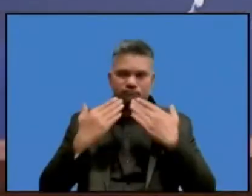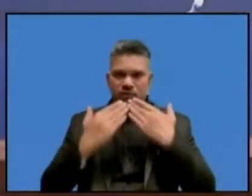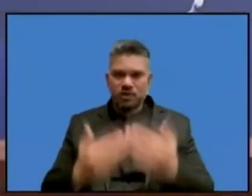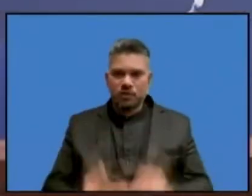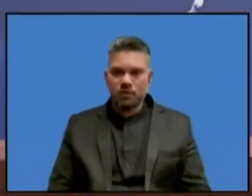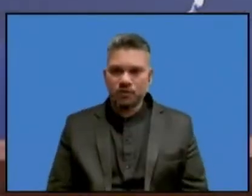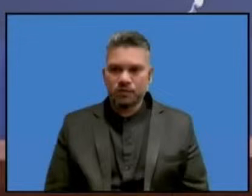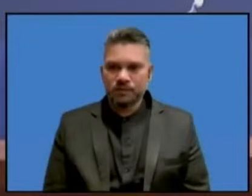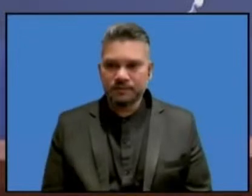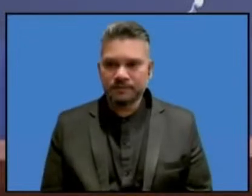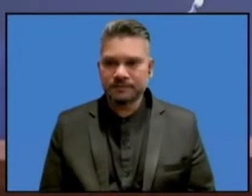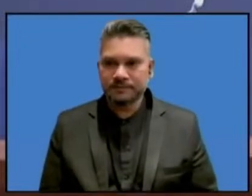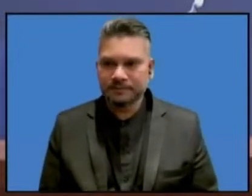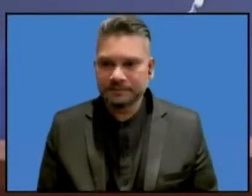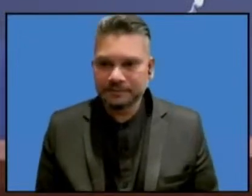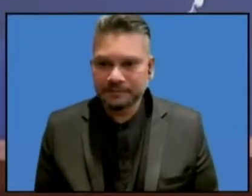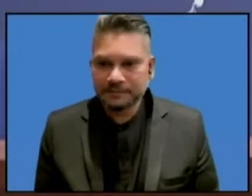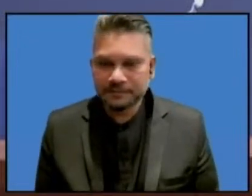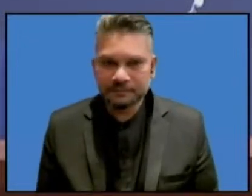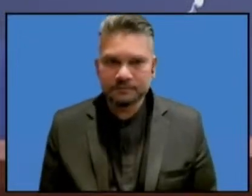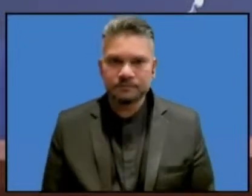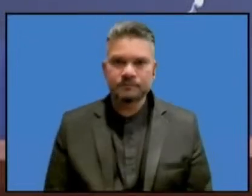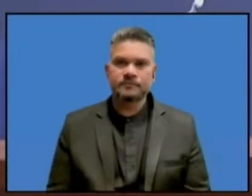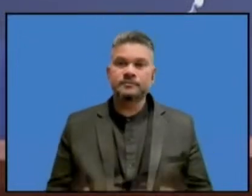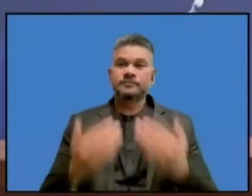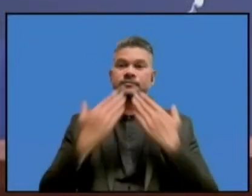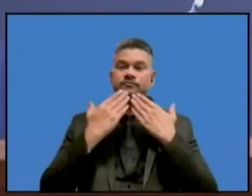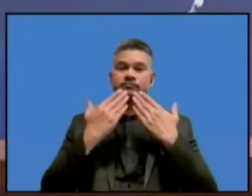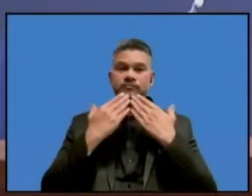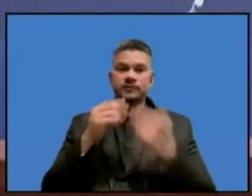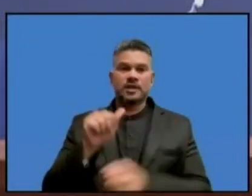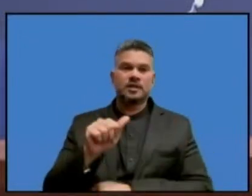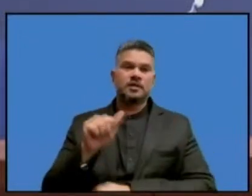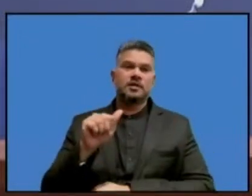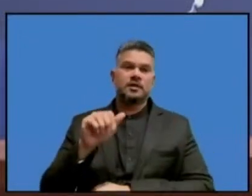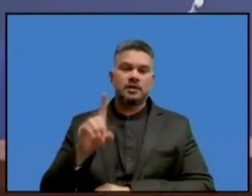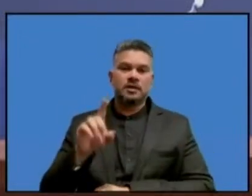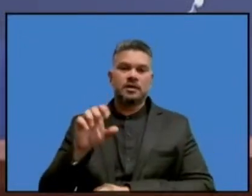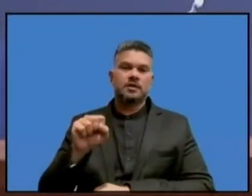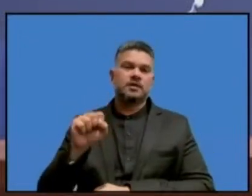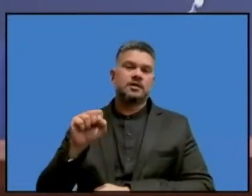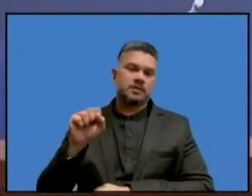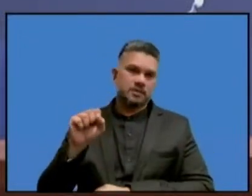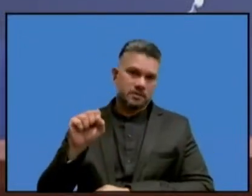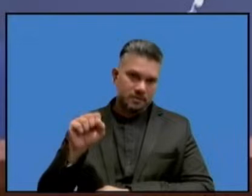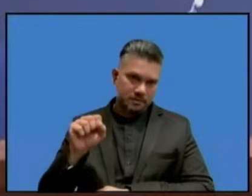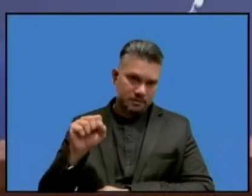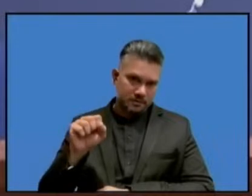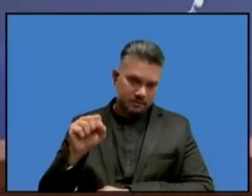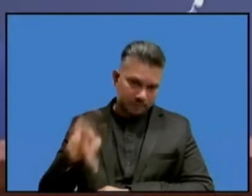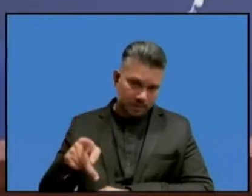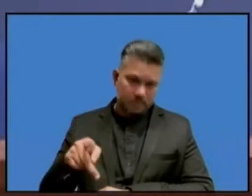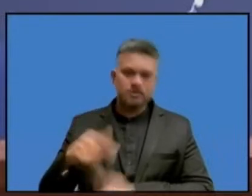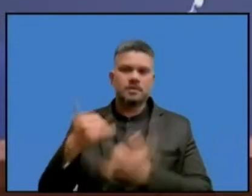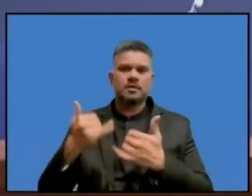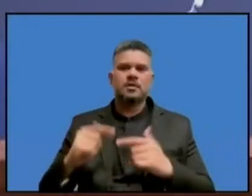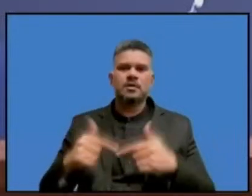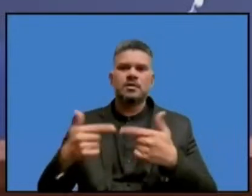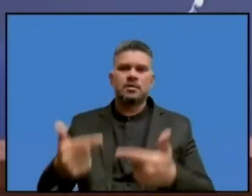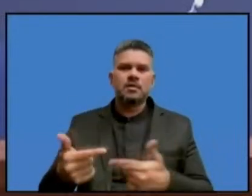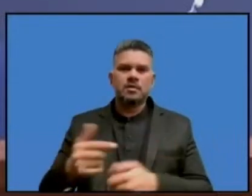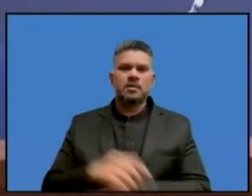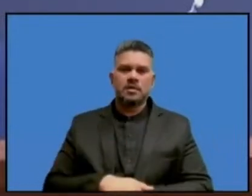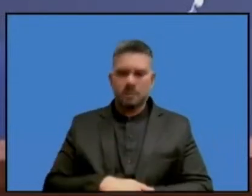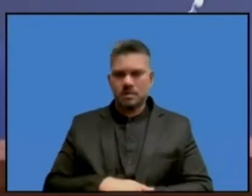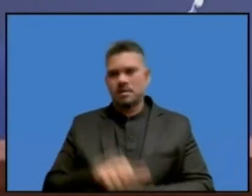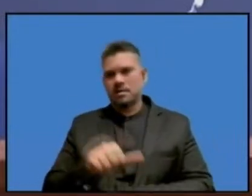Thank you so much, ADSP. And now I may invite Ravines Prawa,